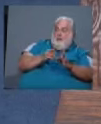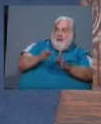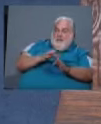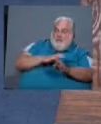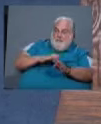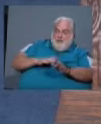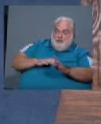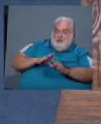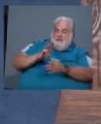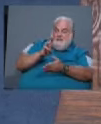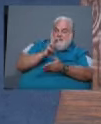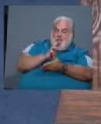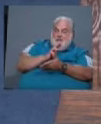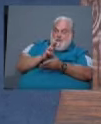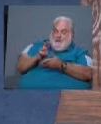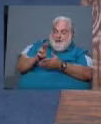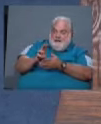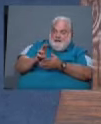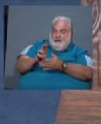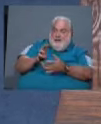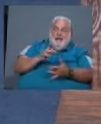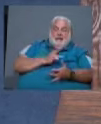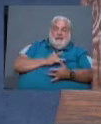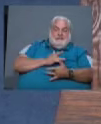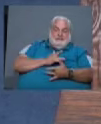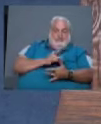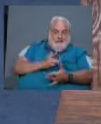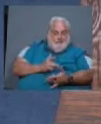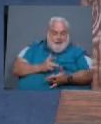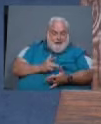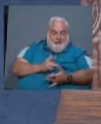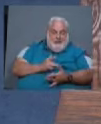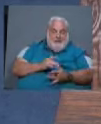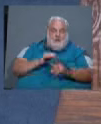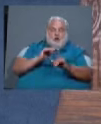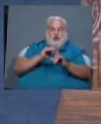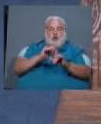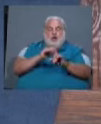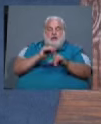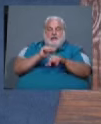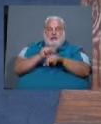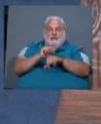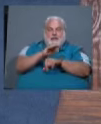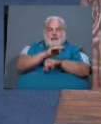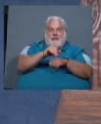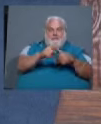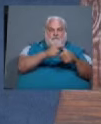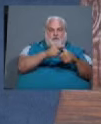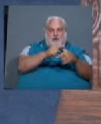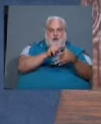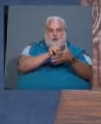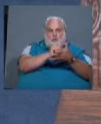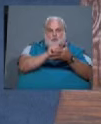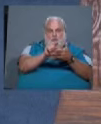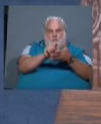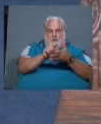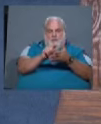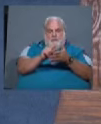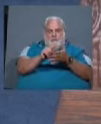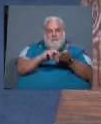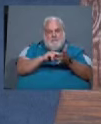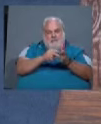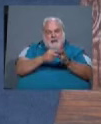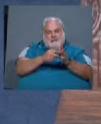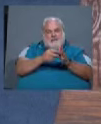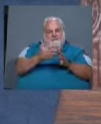meeting. Typically, the notices, staff tries to get them out within that first week, but sometimes it might